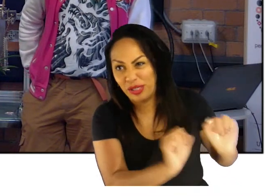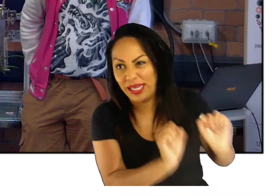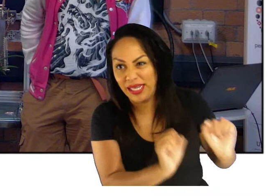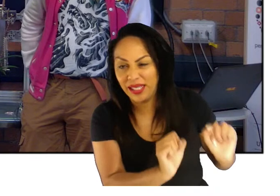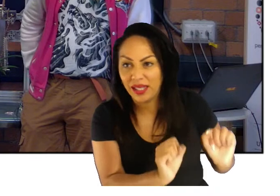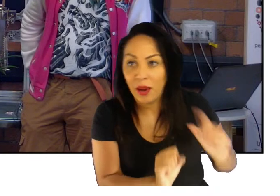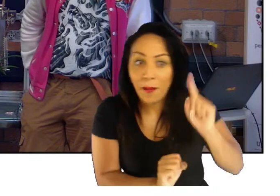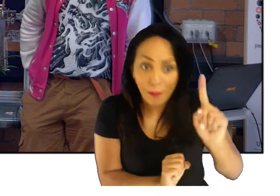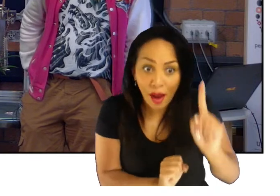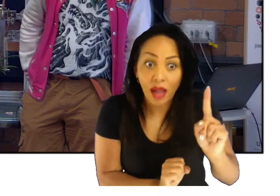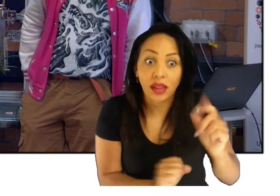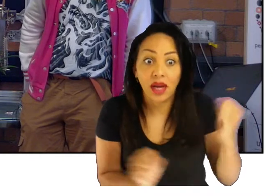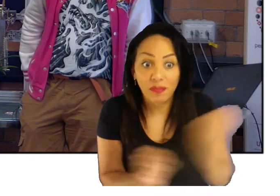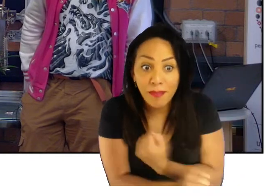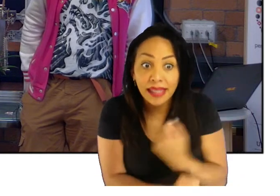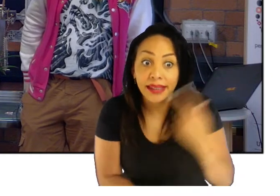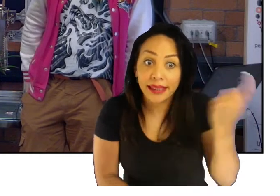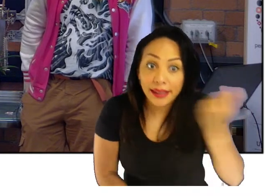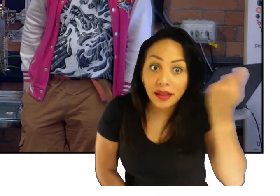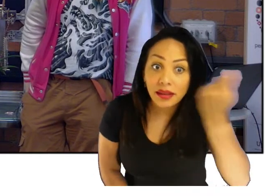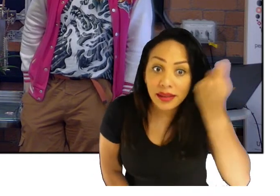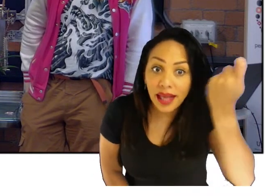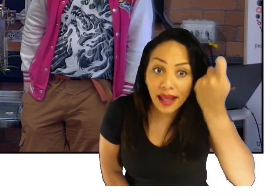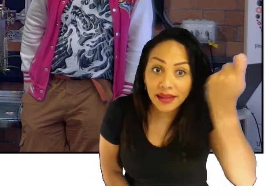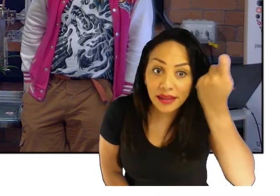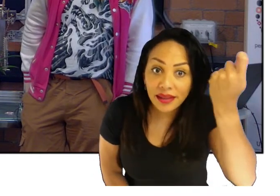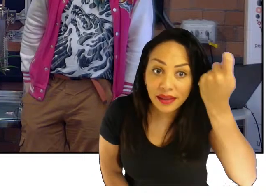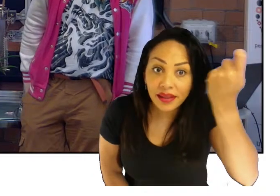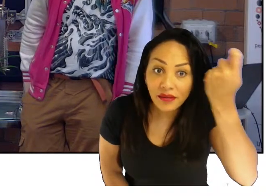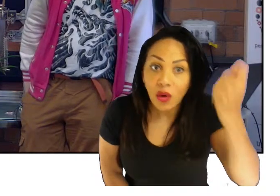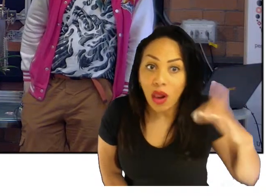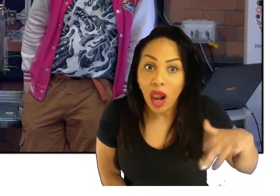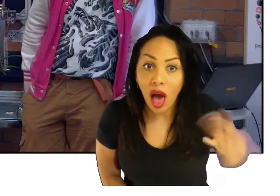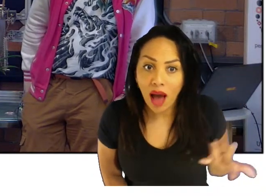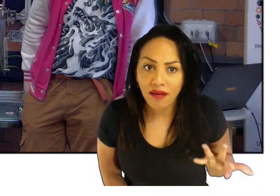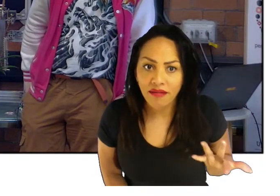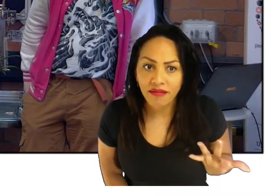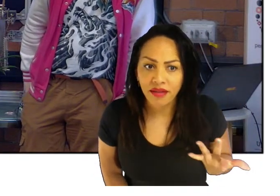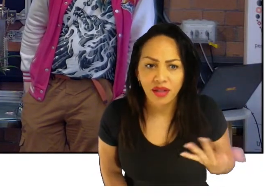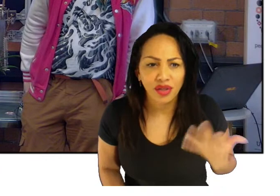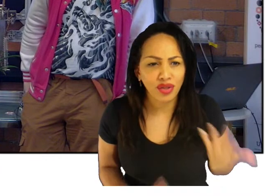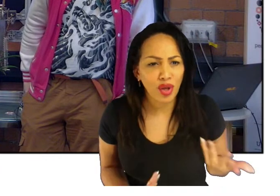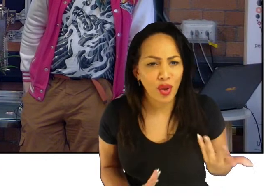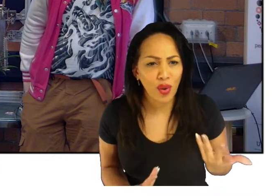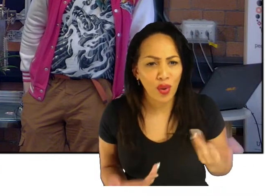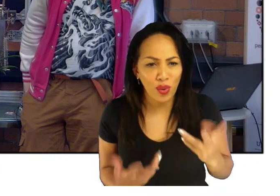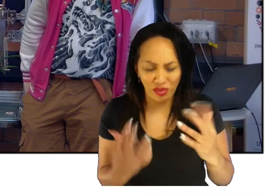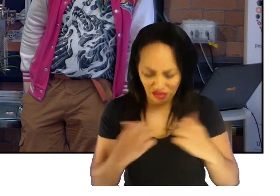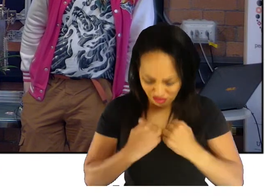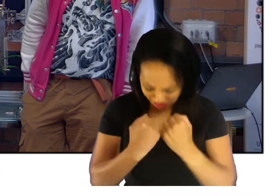know how I'm meant to feel about myself anymore.